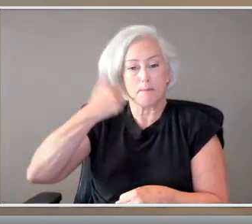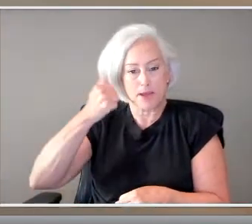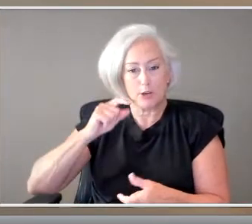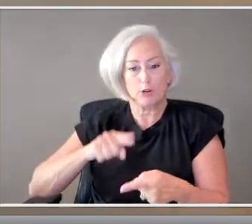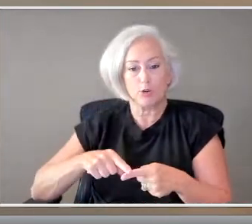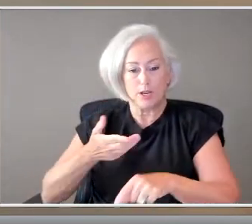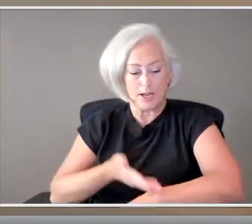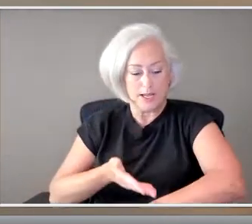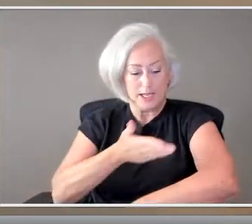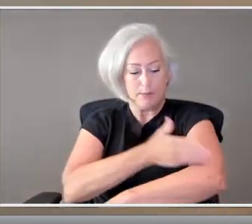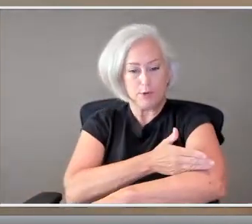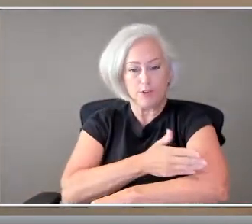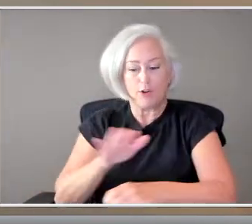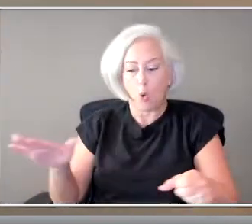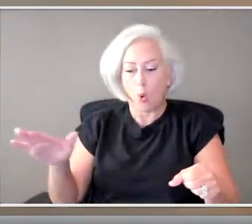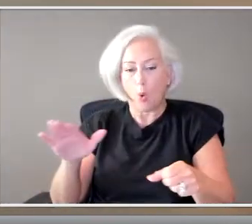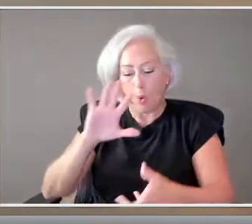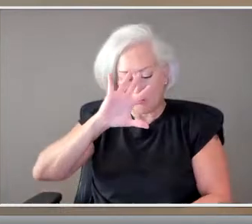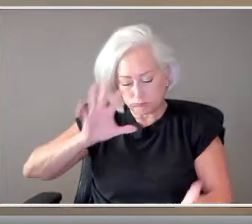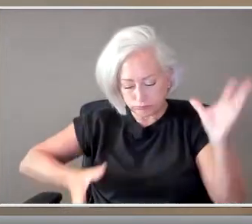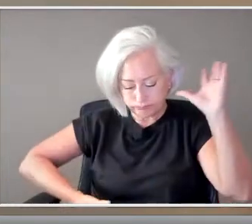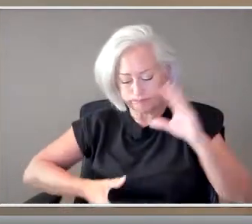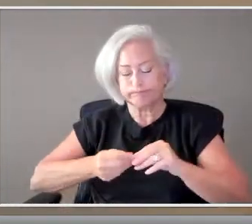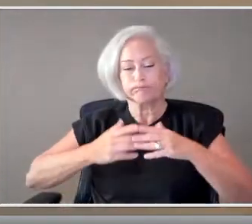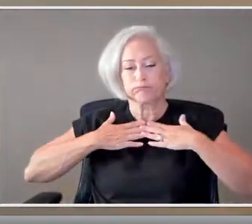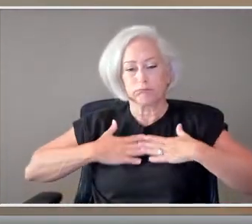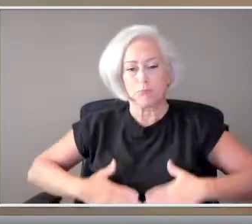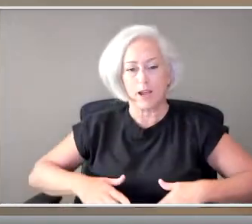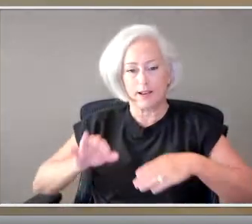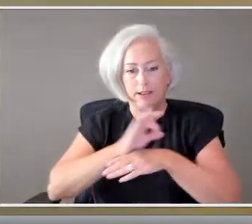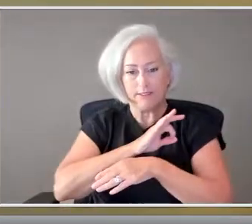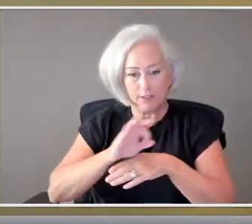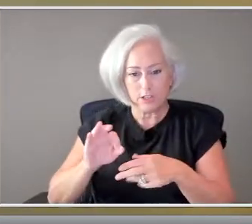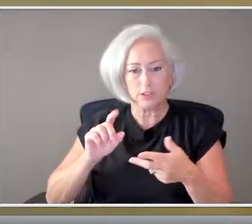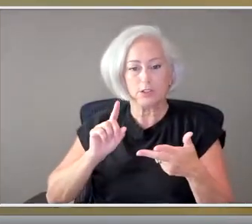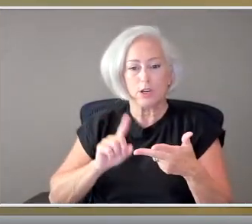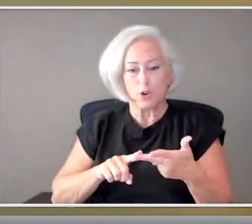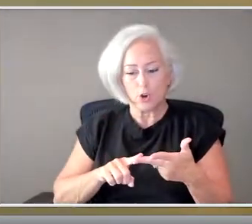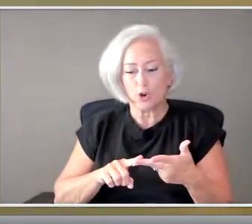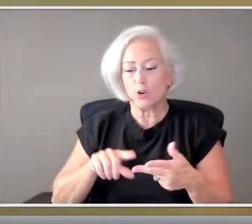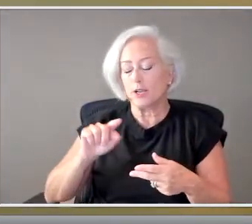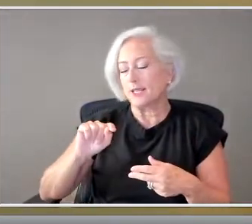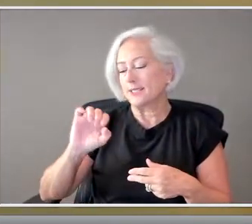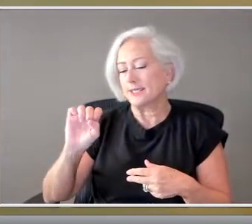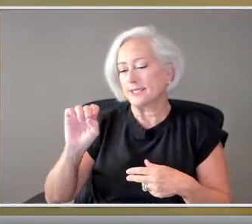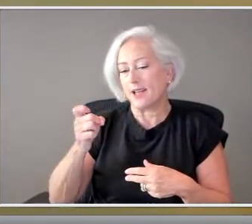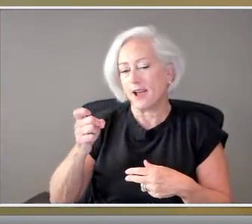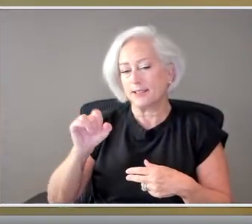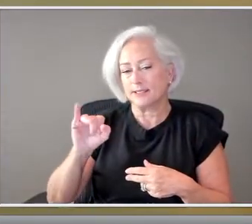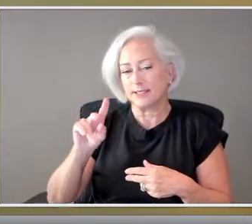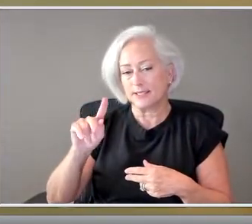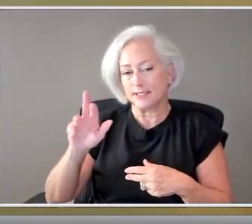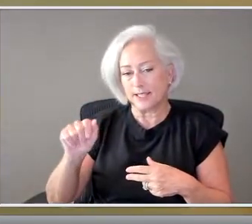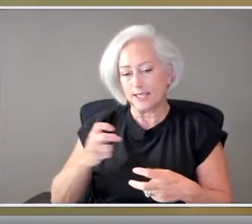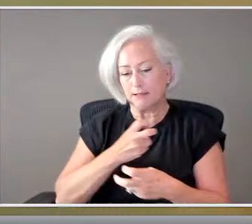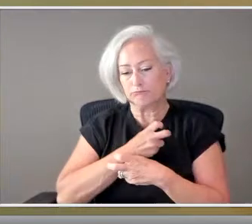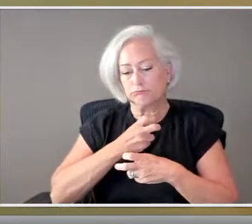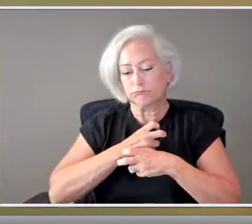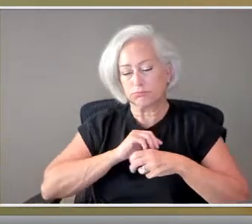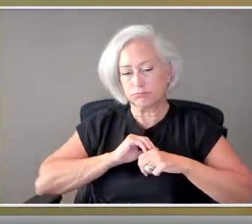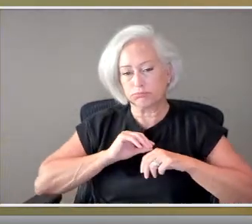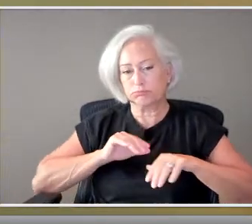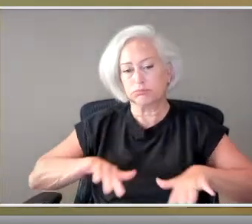improving her whole body function, her cardiac toxicity. But there's a lot of research that indicates